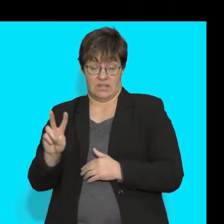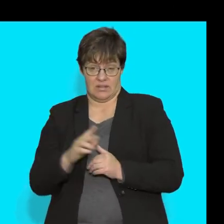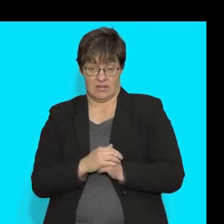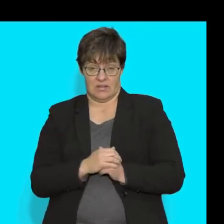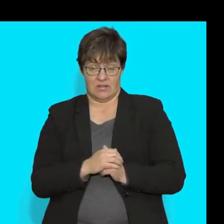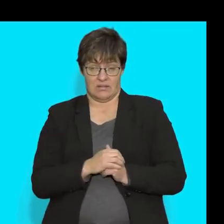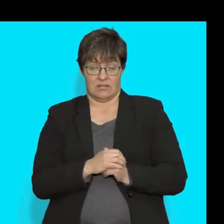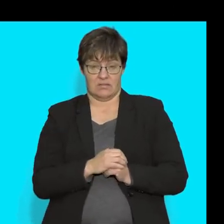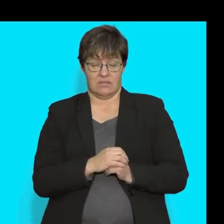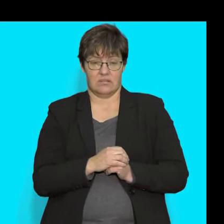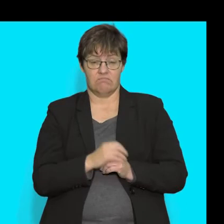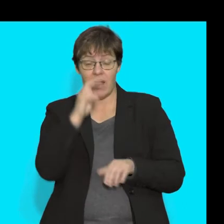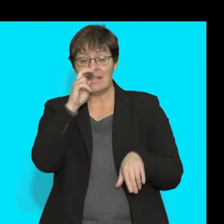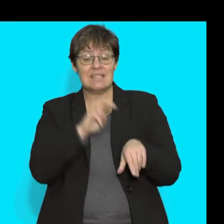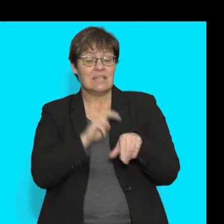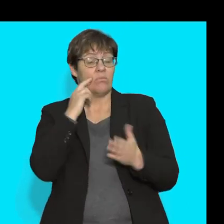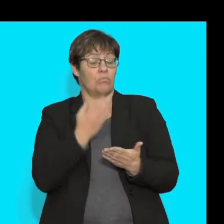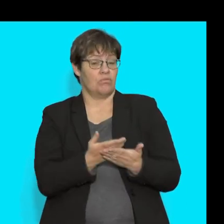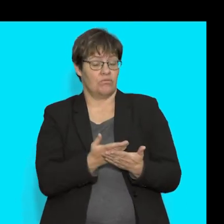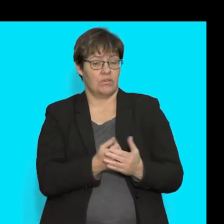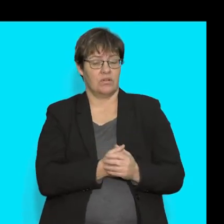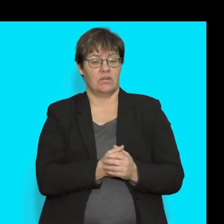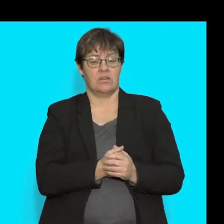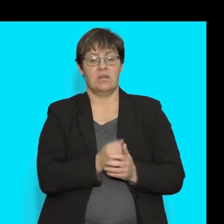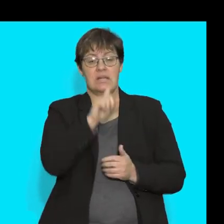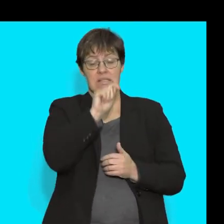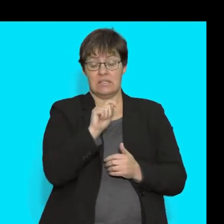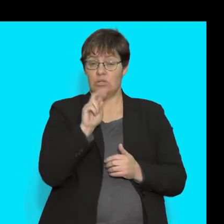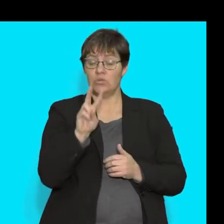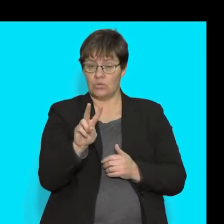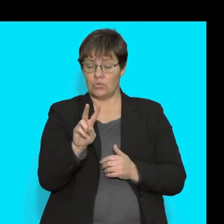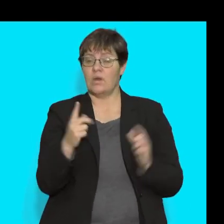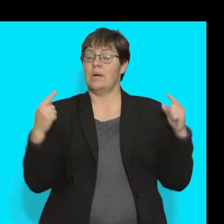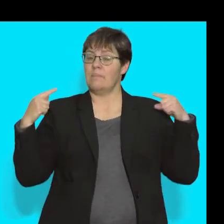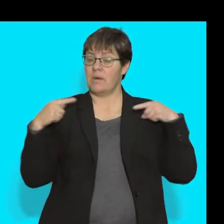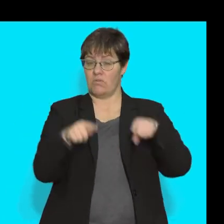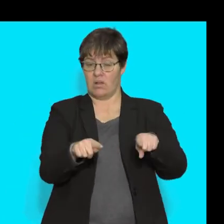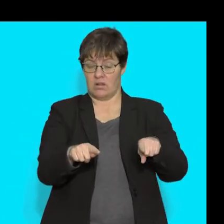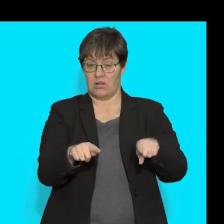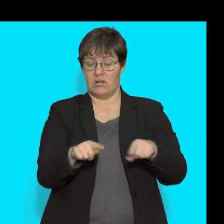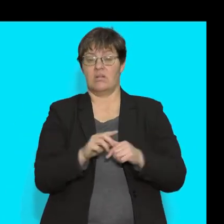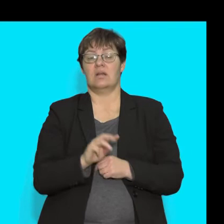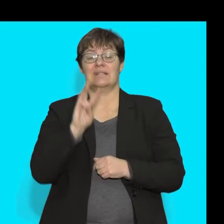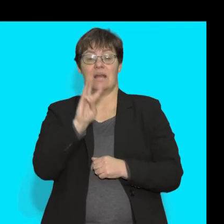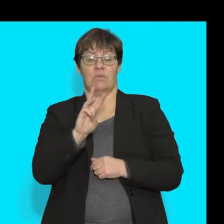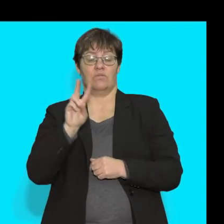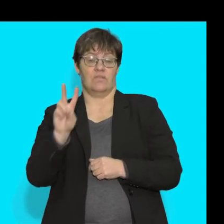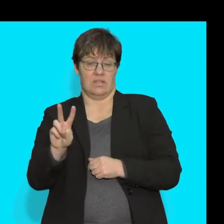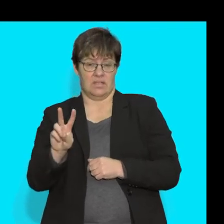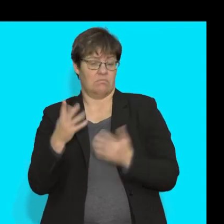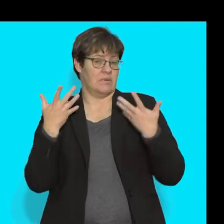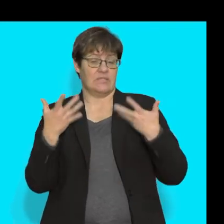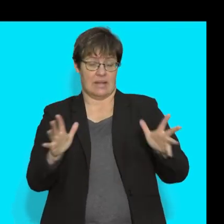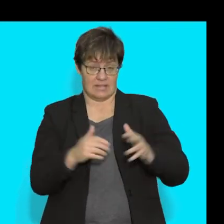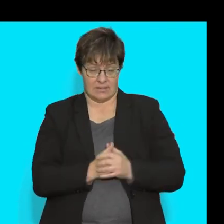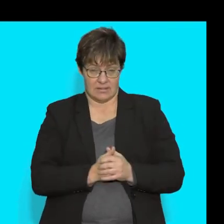WV. Now what I need to prove is that the TU is parallel to WV. Then I will be